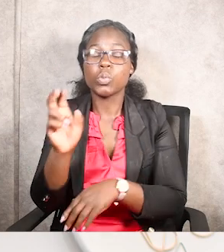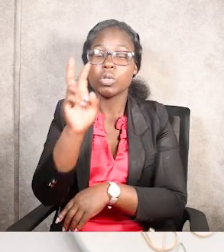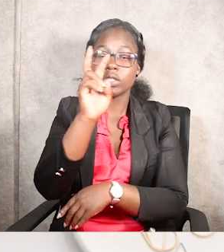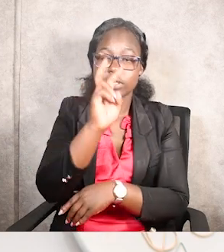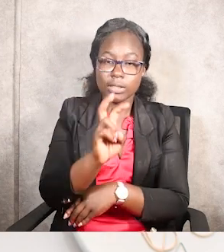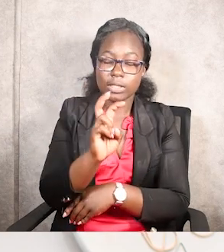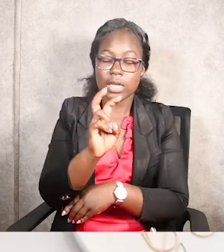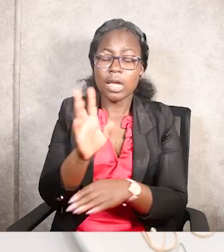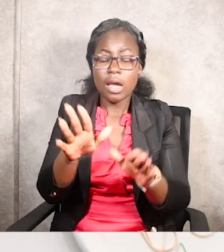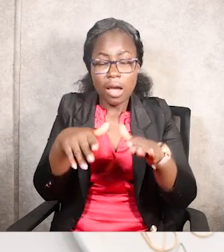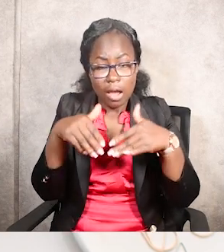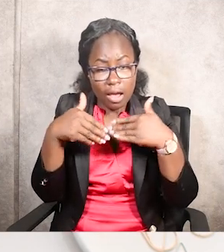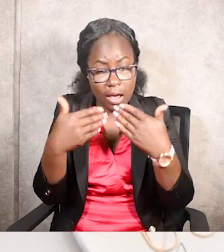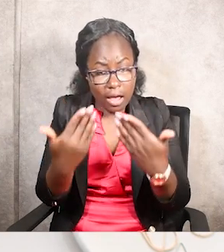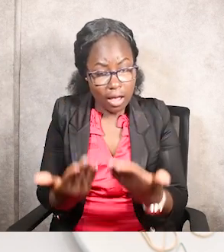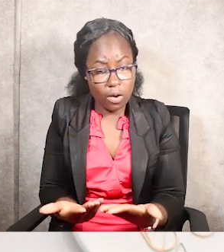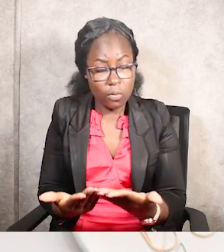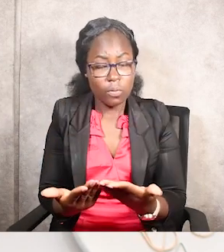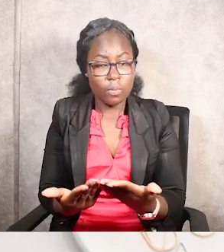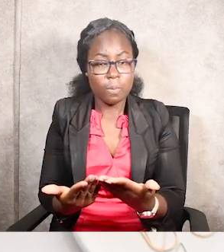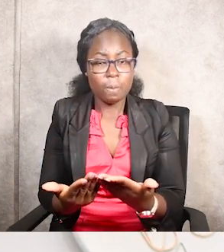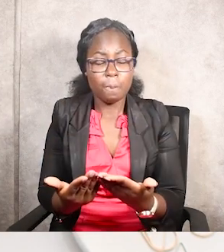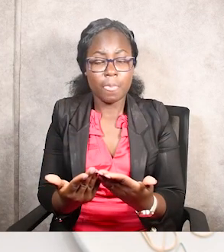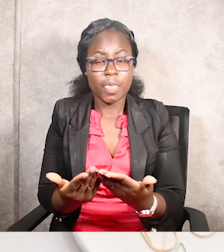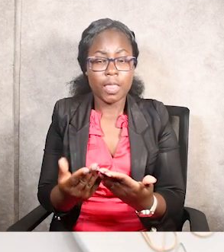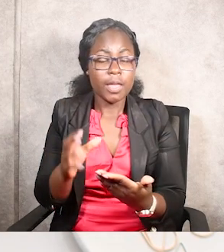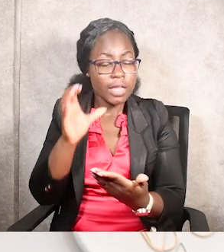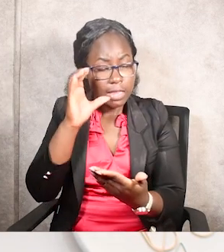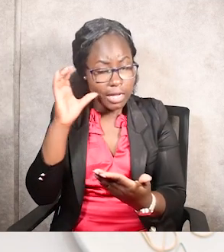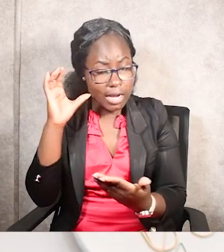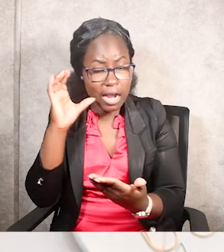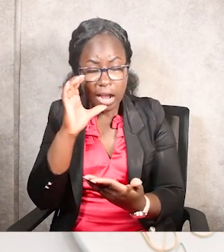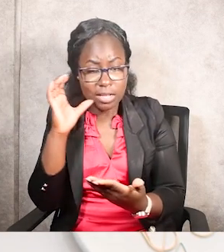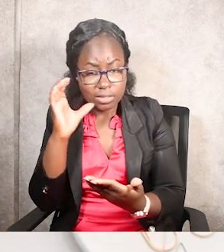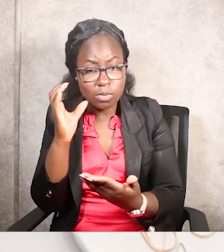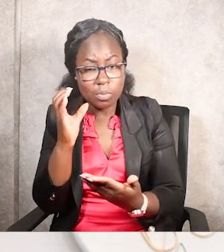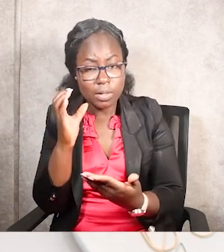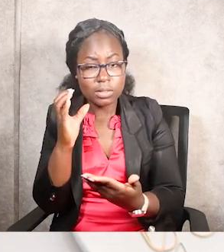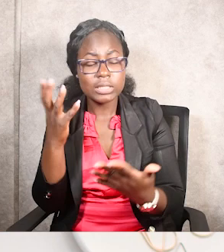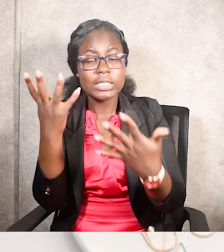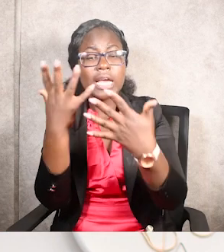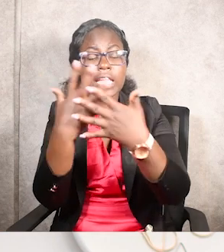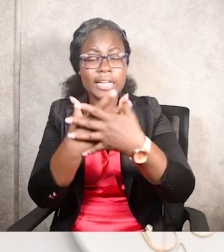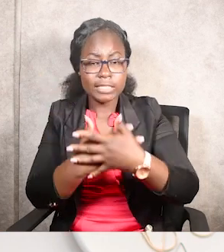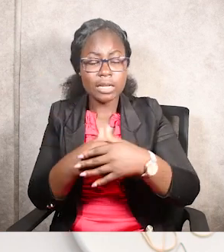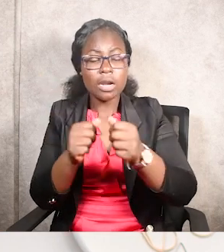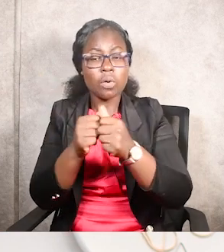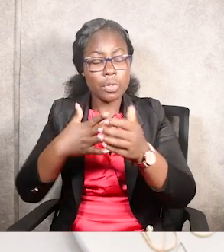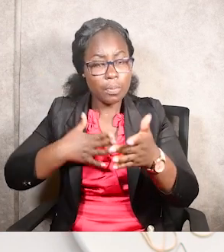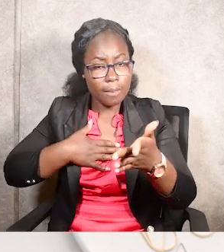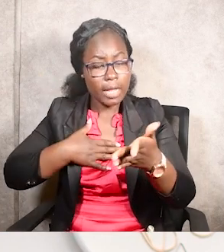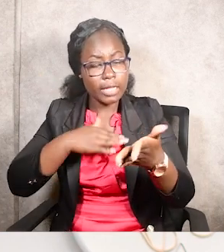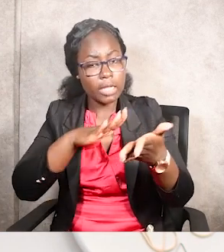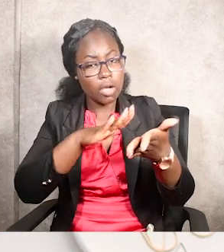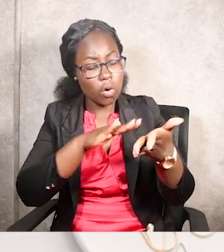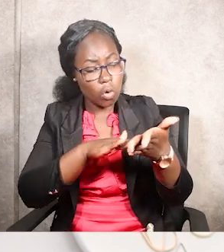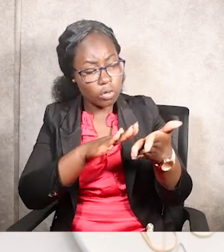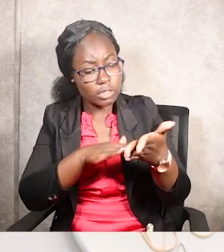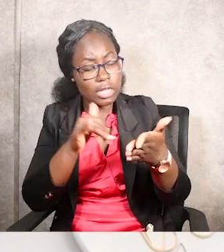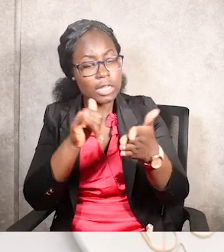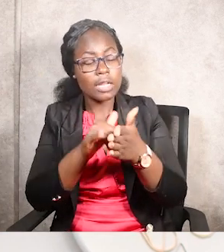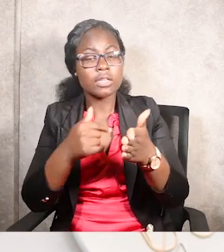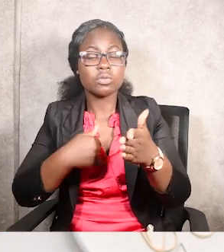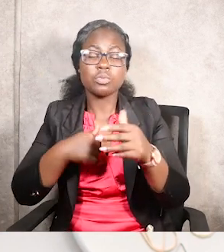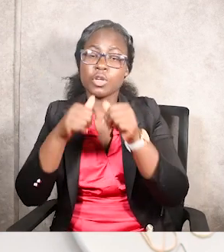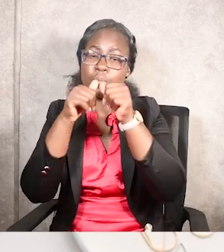to see. Okay, the engagement. How are the audience engaging with your content? How are the audience engaging with